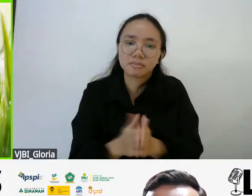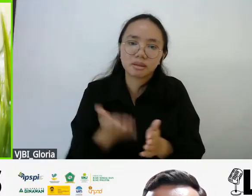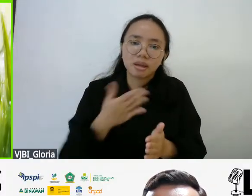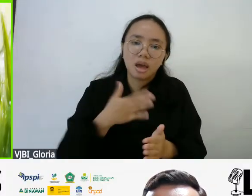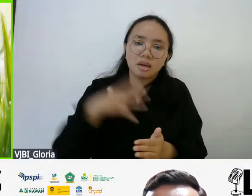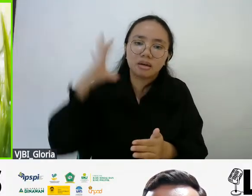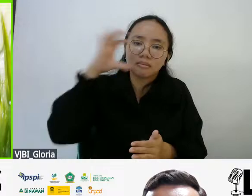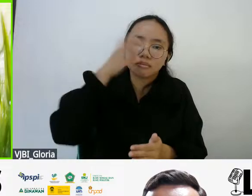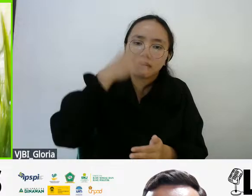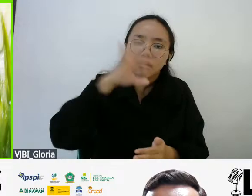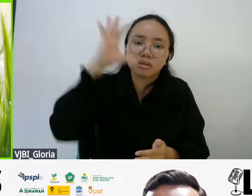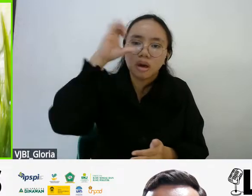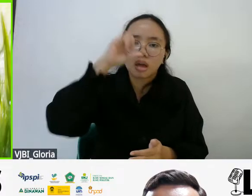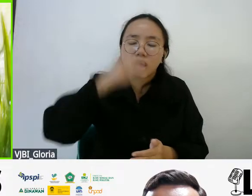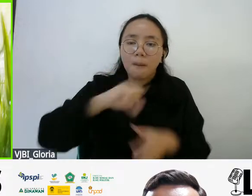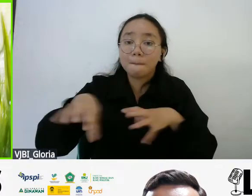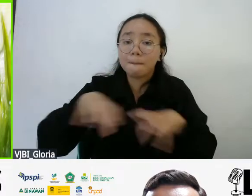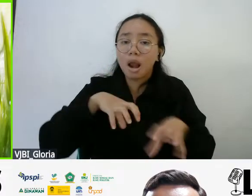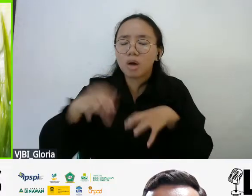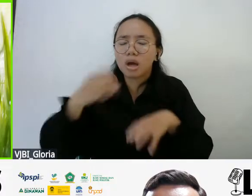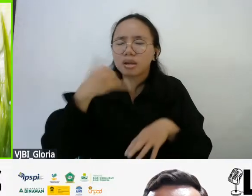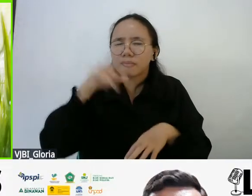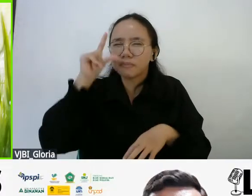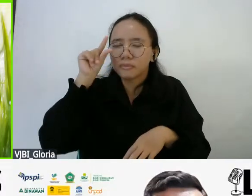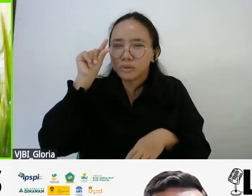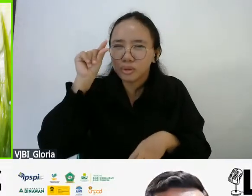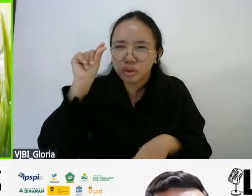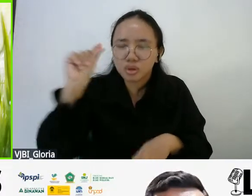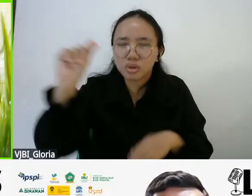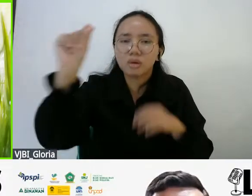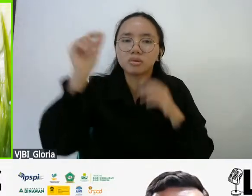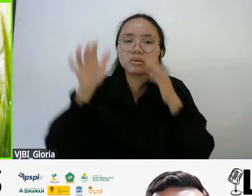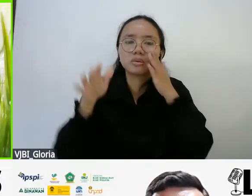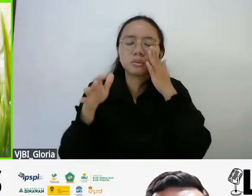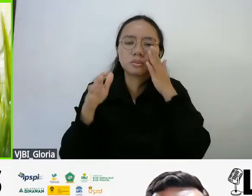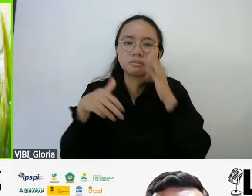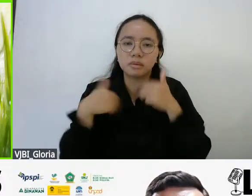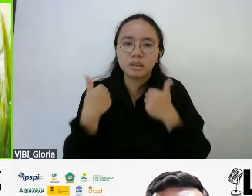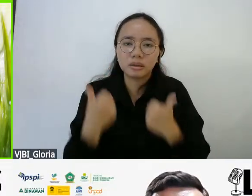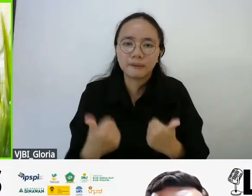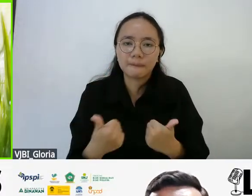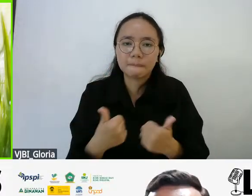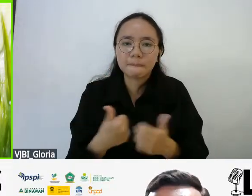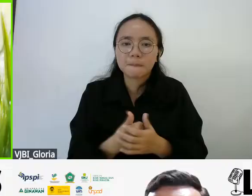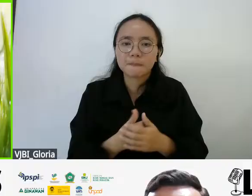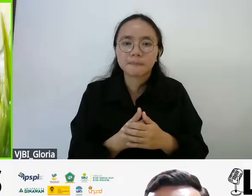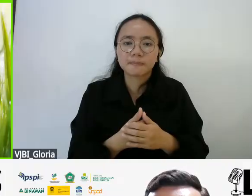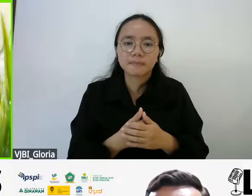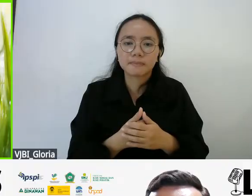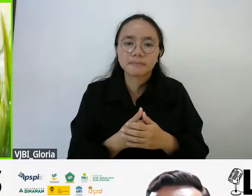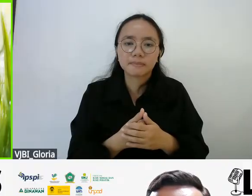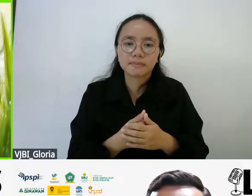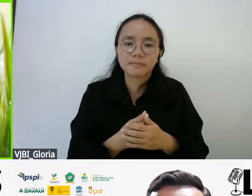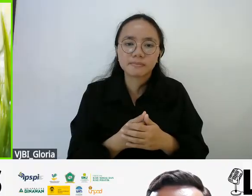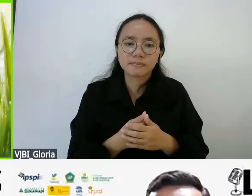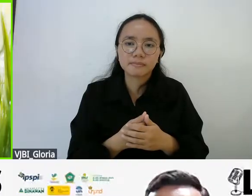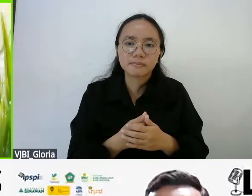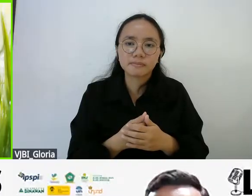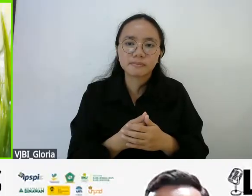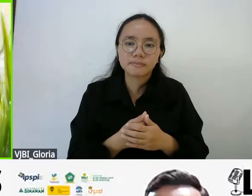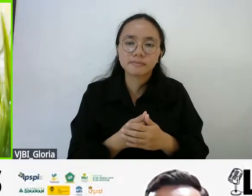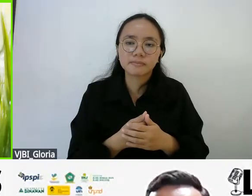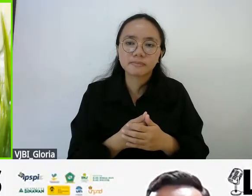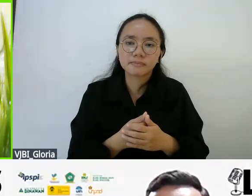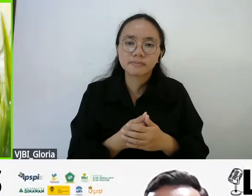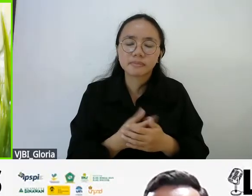realize that, we've gone to the airport twice and toured around and